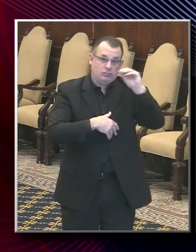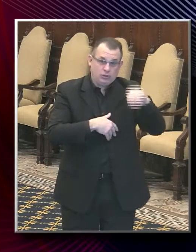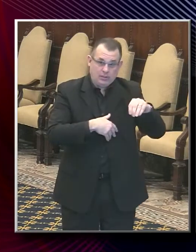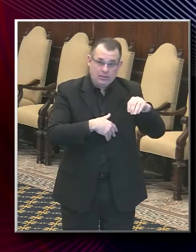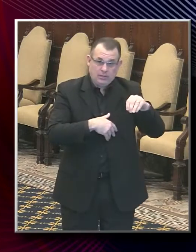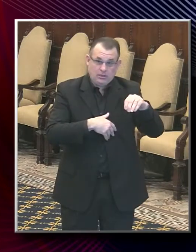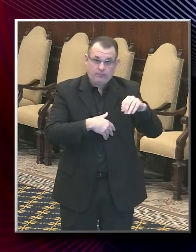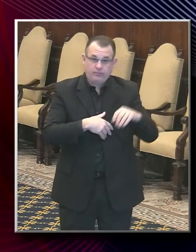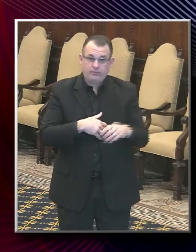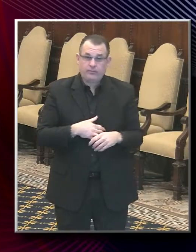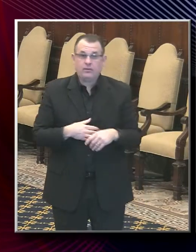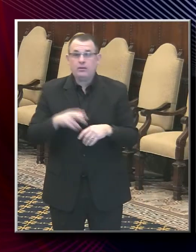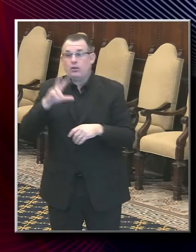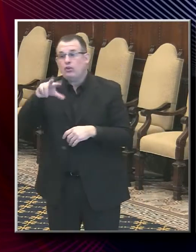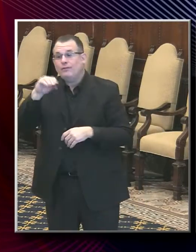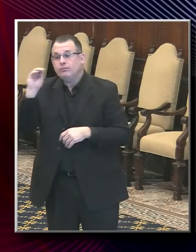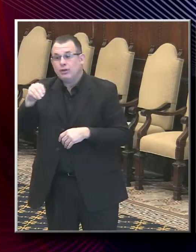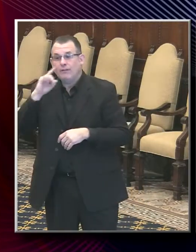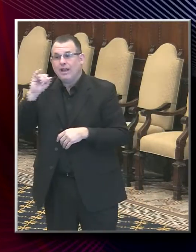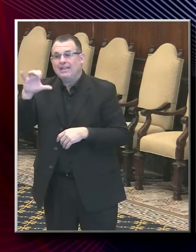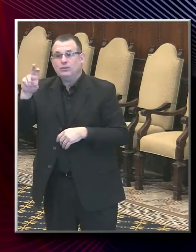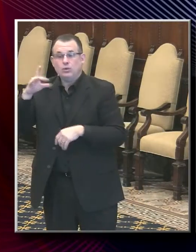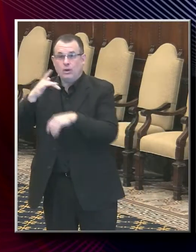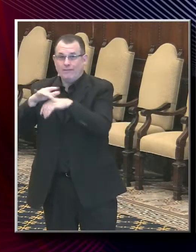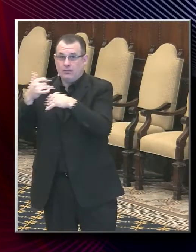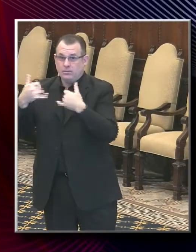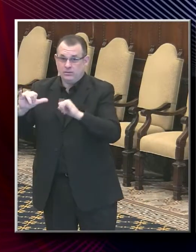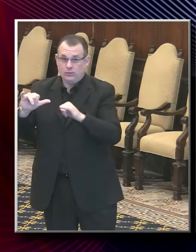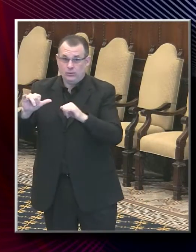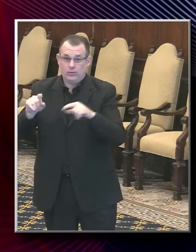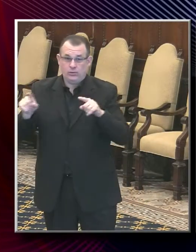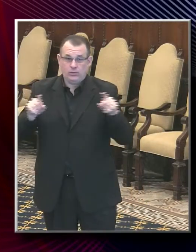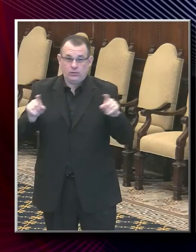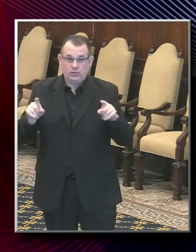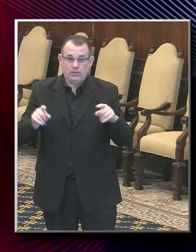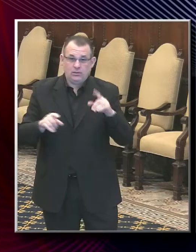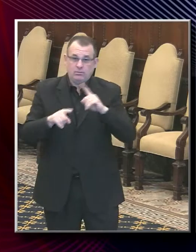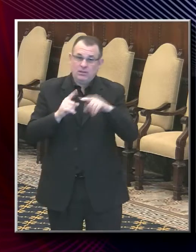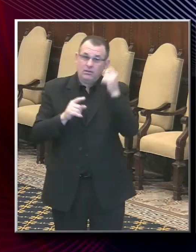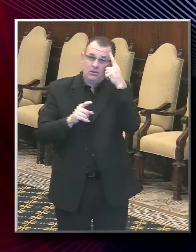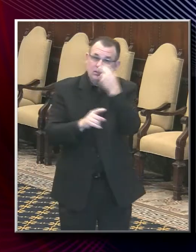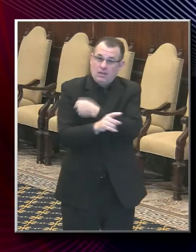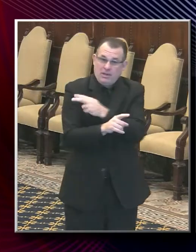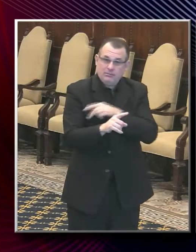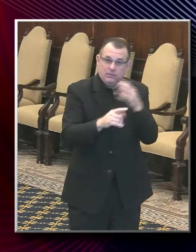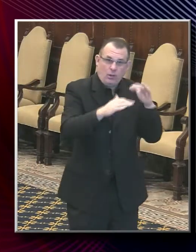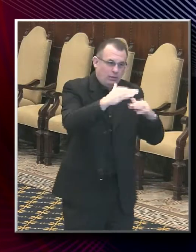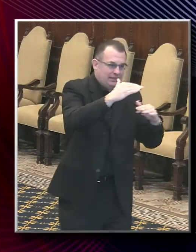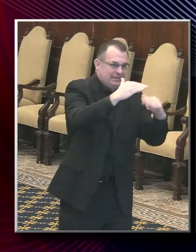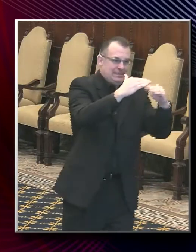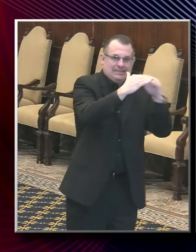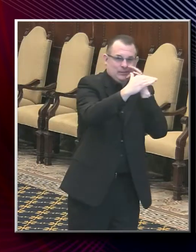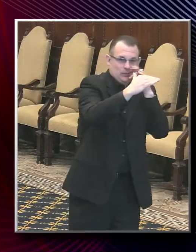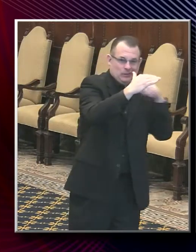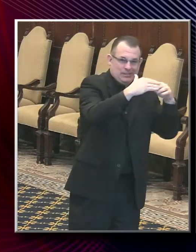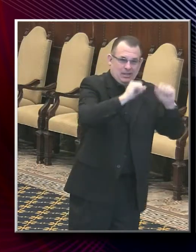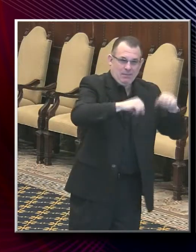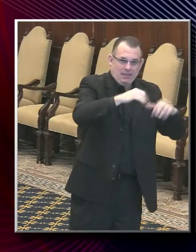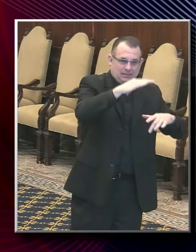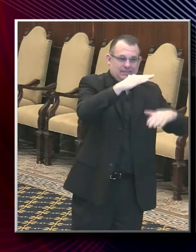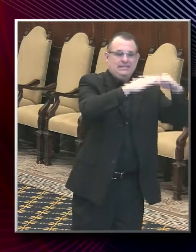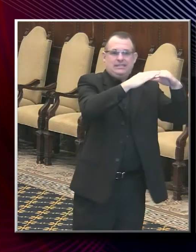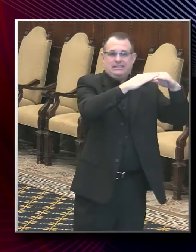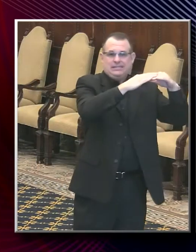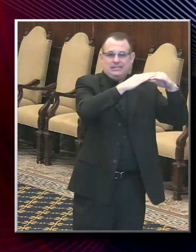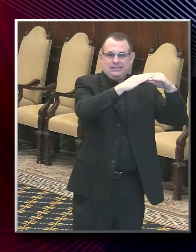33% of our intensive care unit beds are still available. But it's very spotty. Some hospitals in the region may be at or near capacity, particularly for